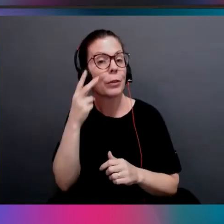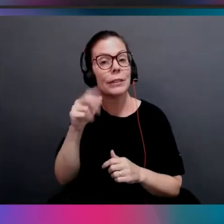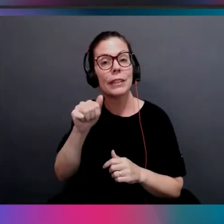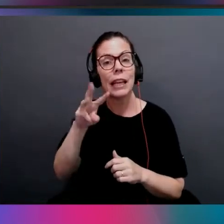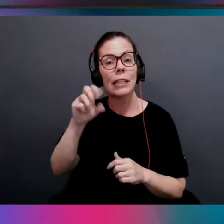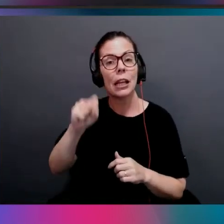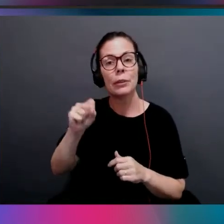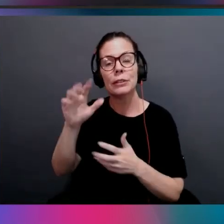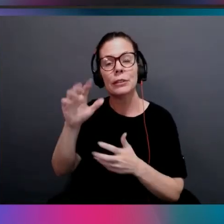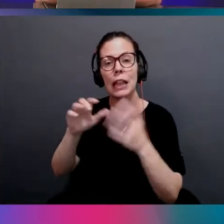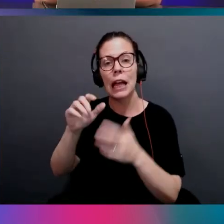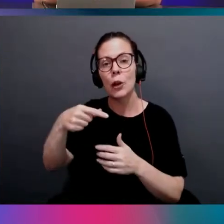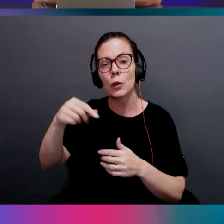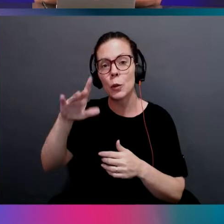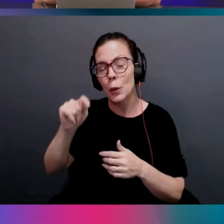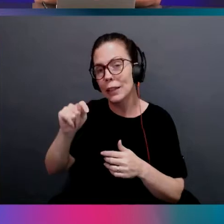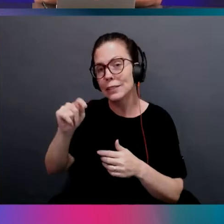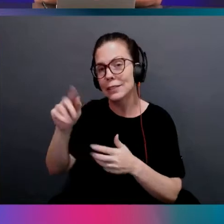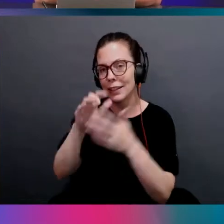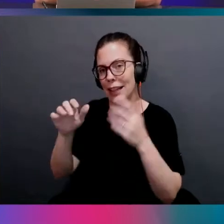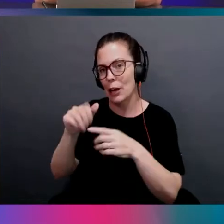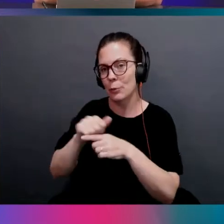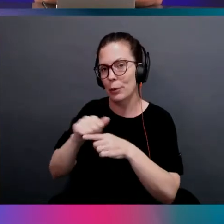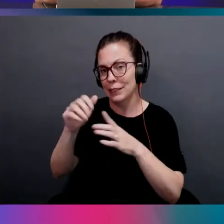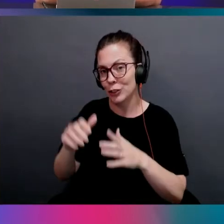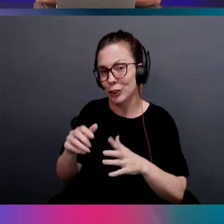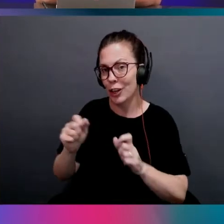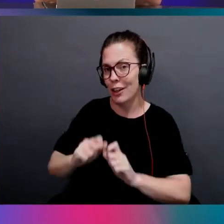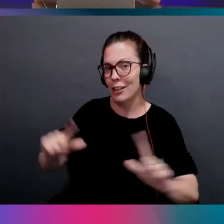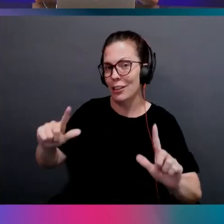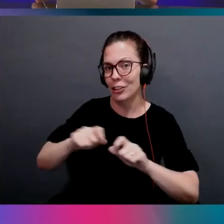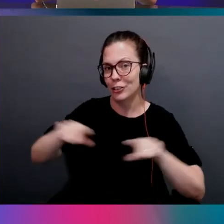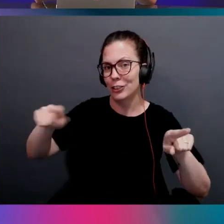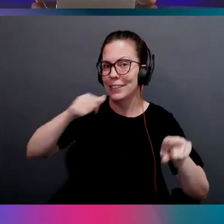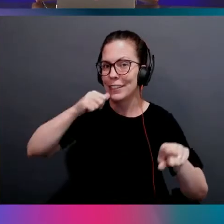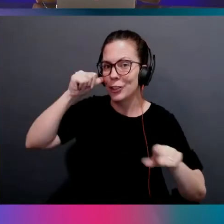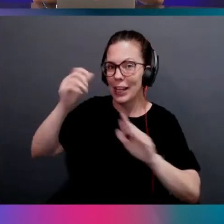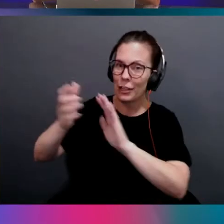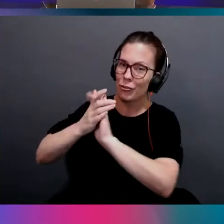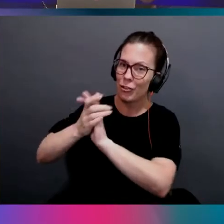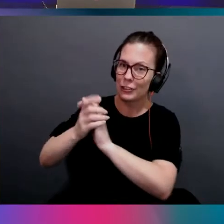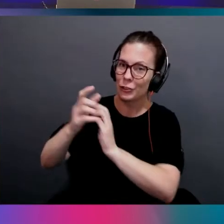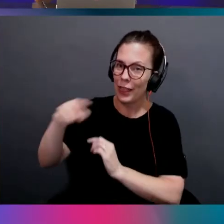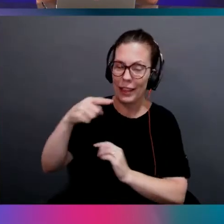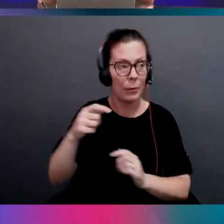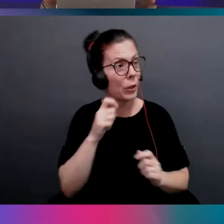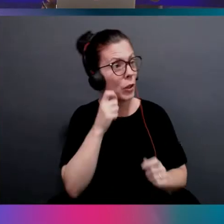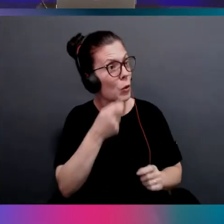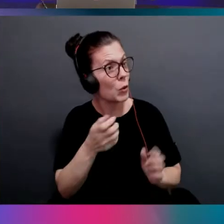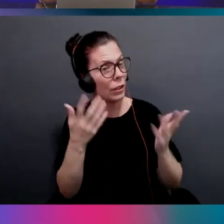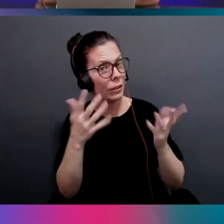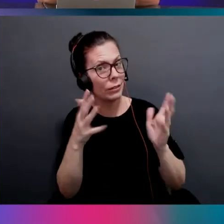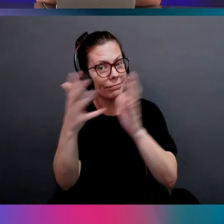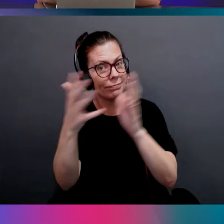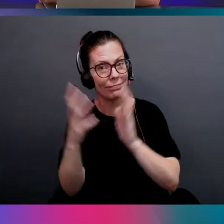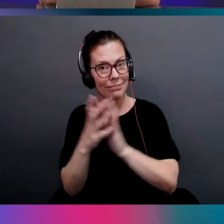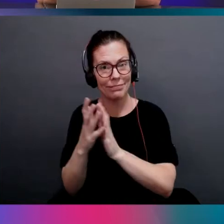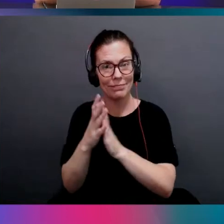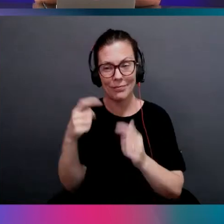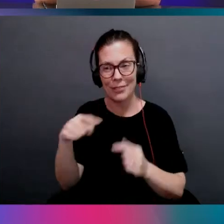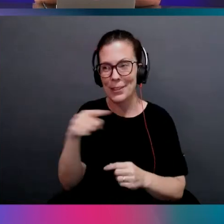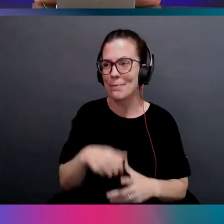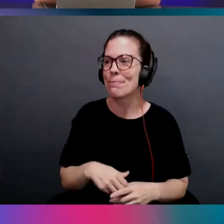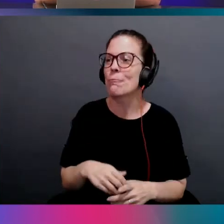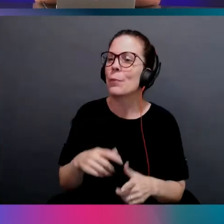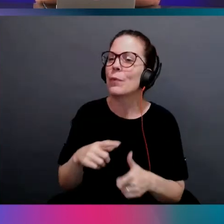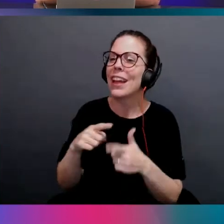Practitioner. They launched yesterday. That's pretty cool. Congratulations to them. Round of applause. Awesome. Round of applause. Right. And then if you